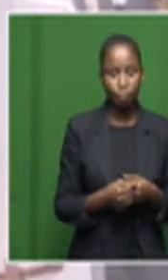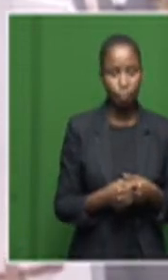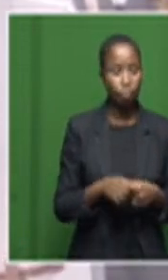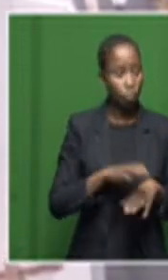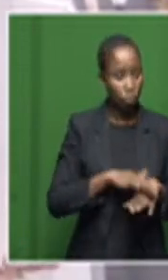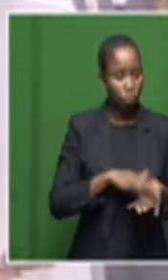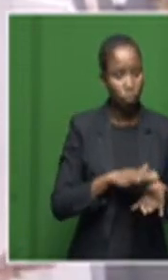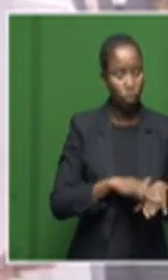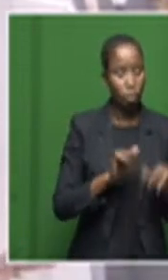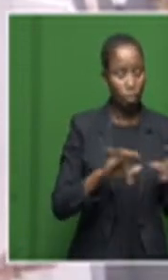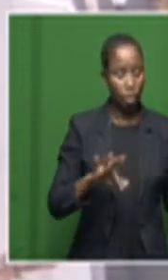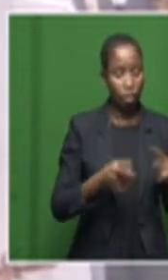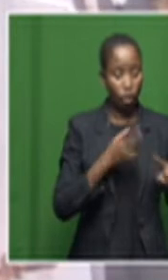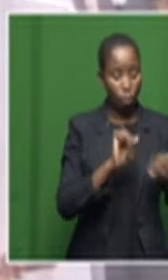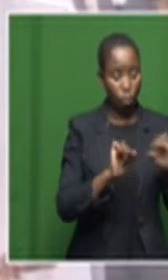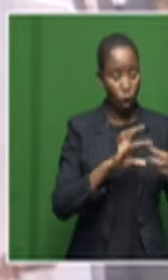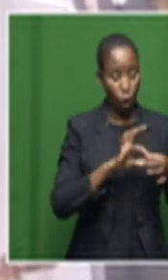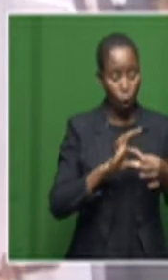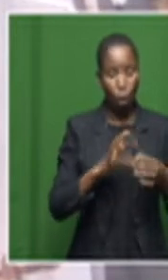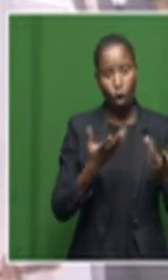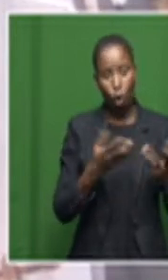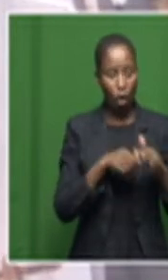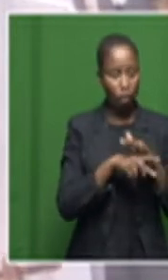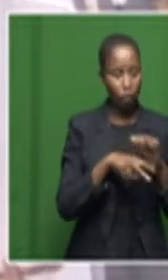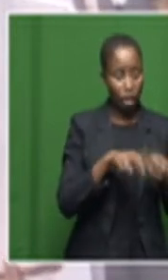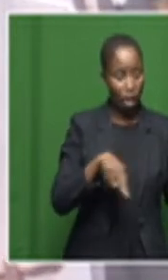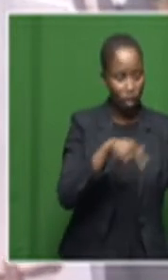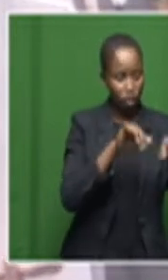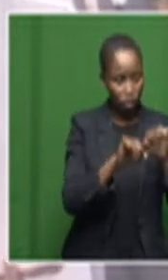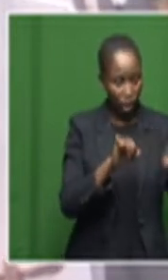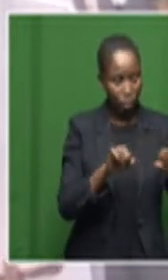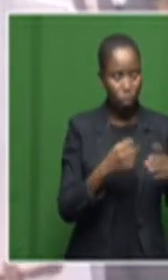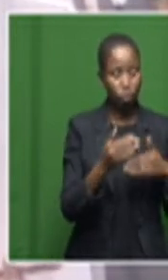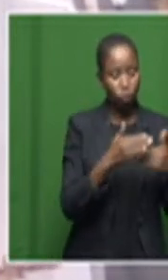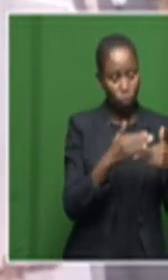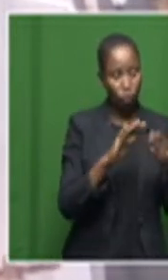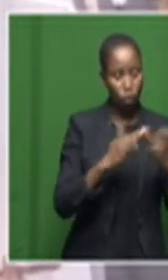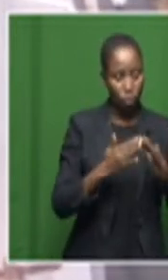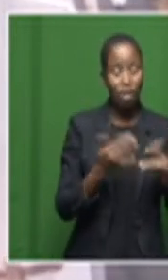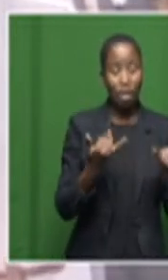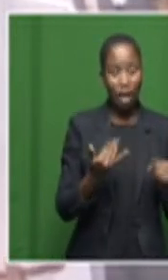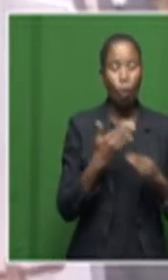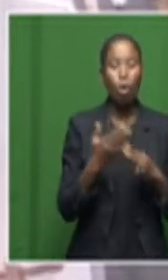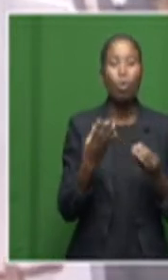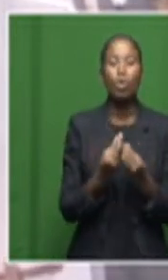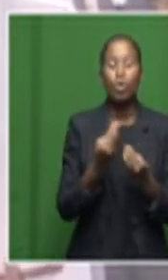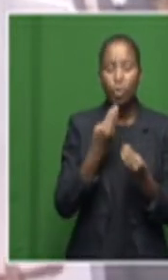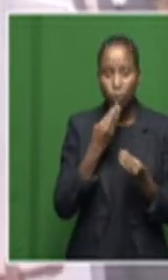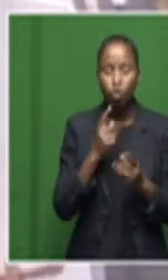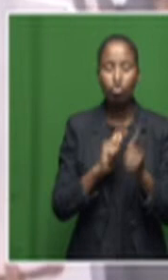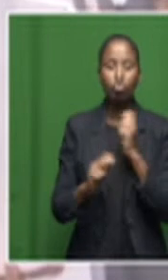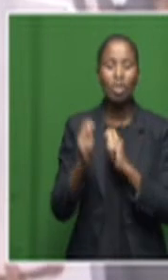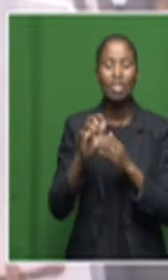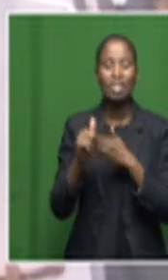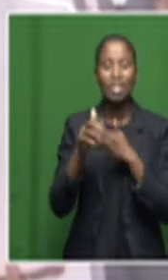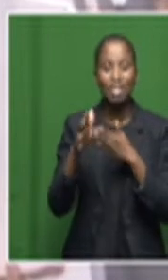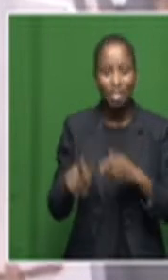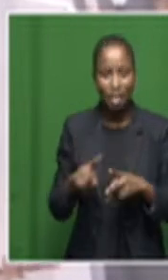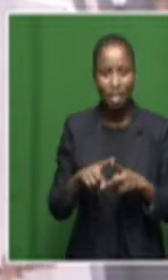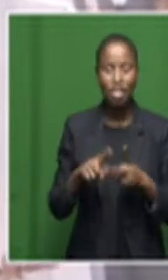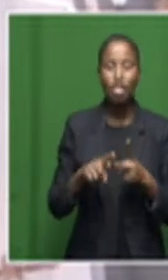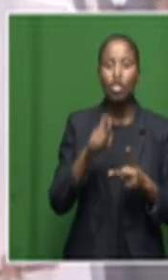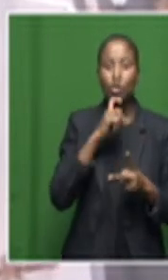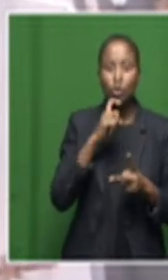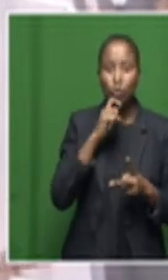the homes and or the villages, and why we are working with traditional leaders to use tribal offices or community